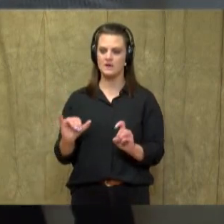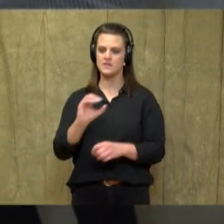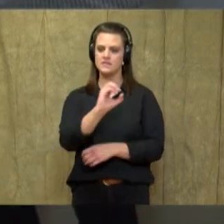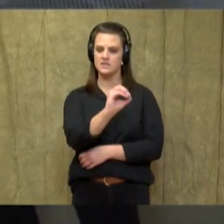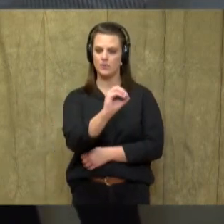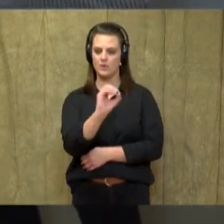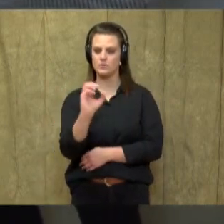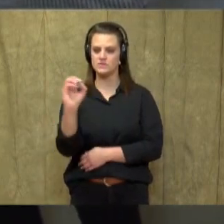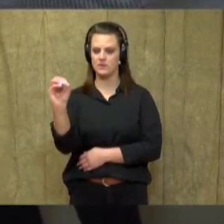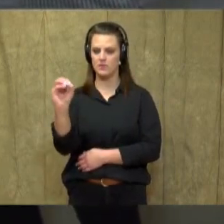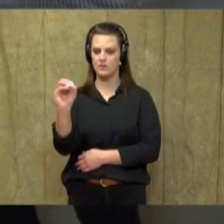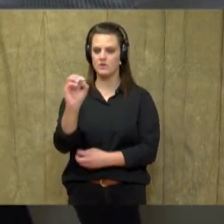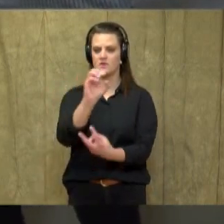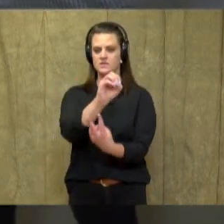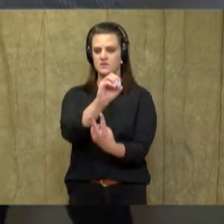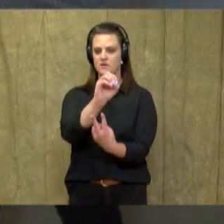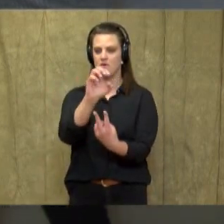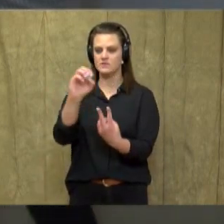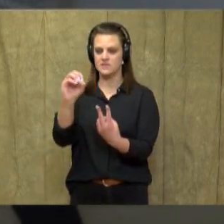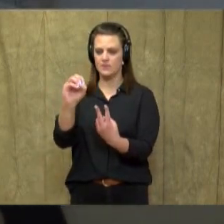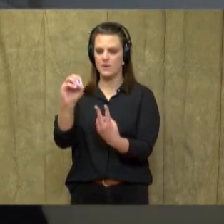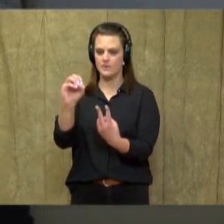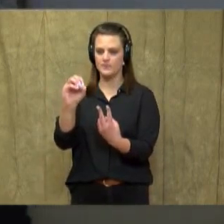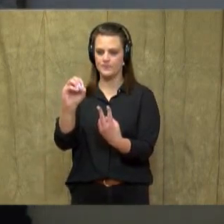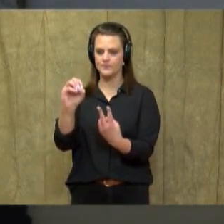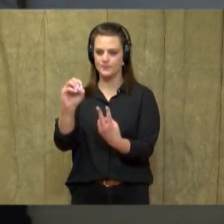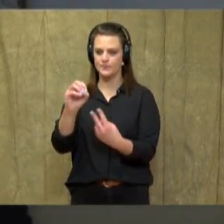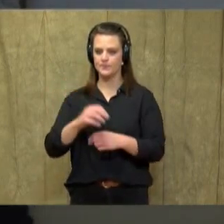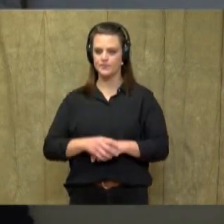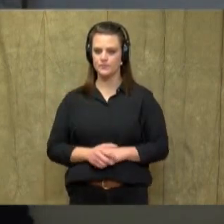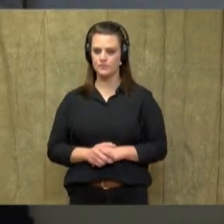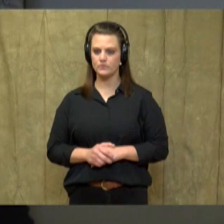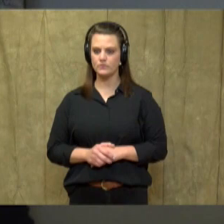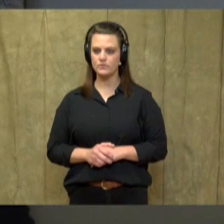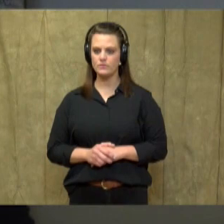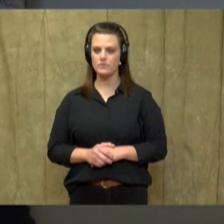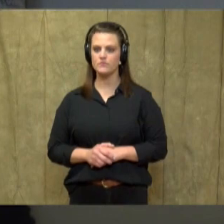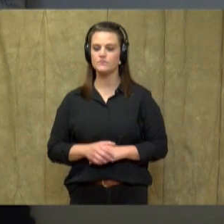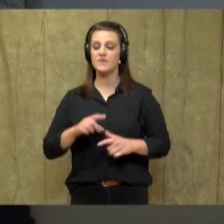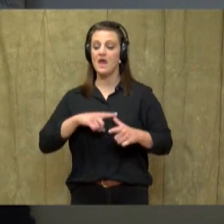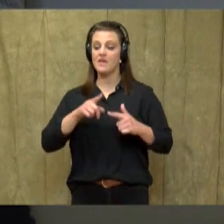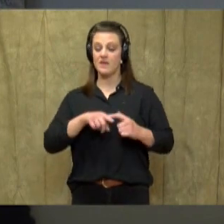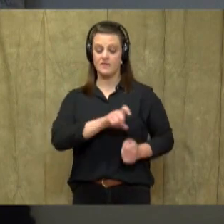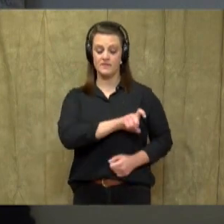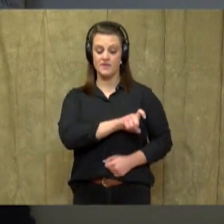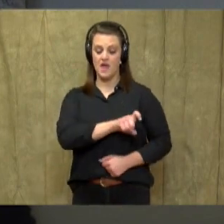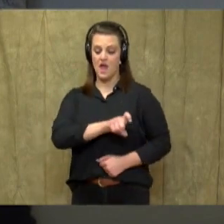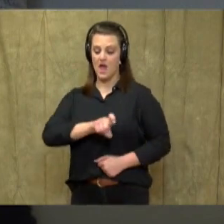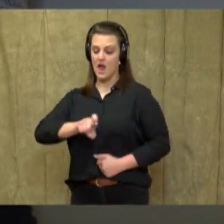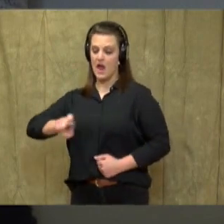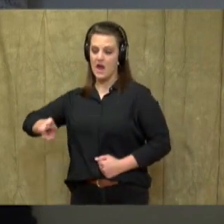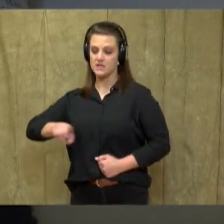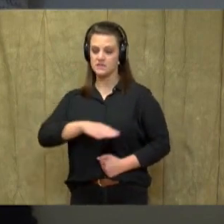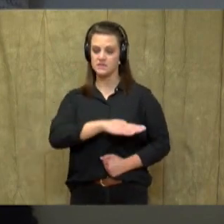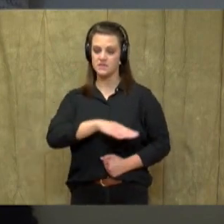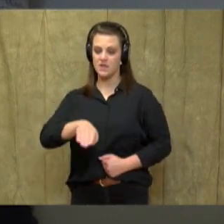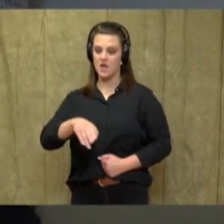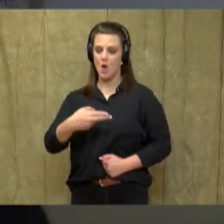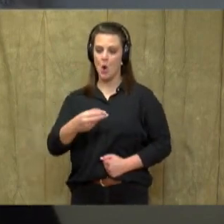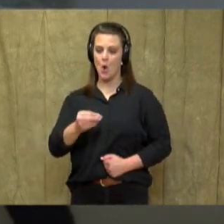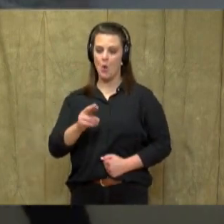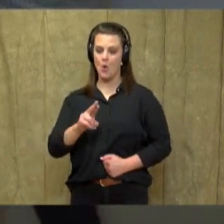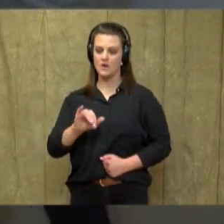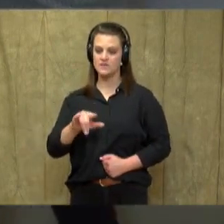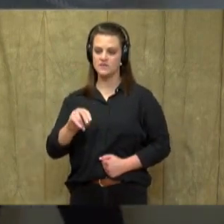0, 0. And then we move across the x horizontally first,